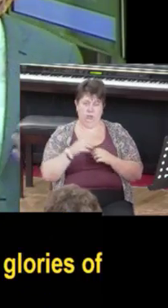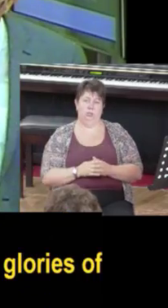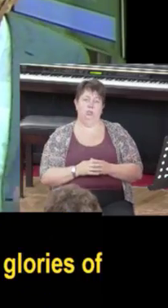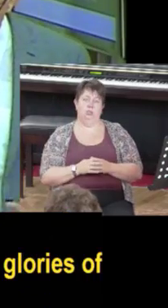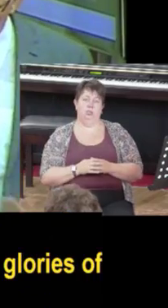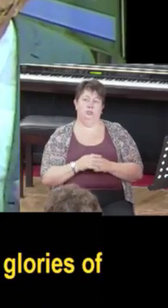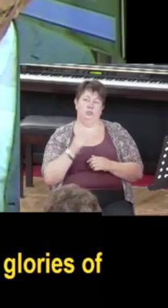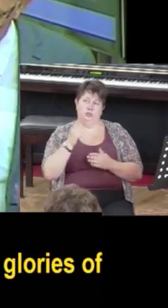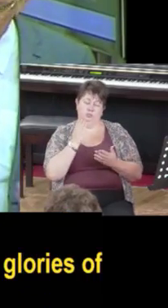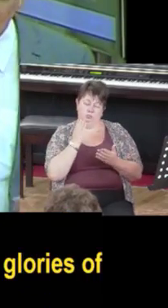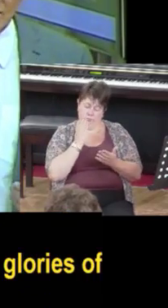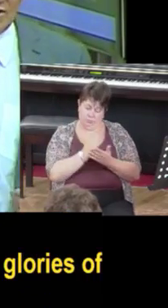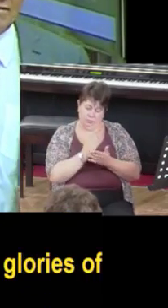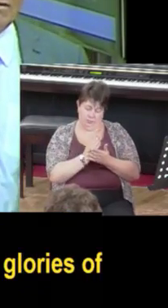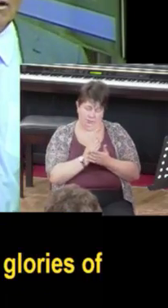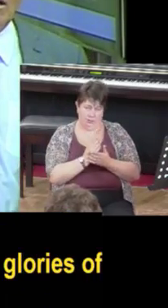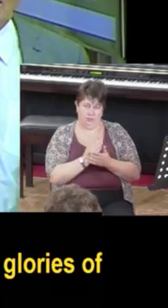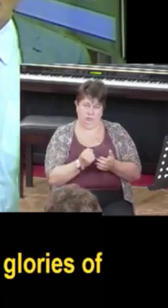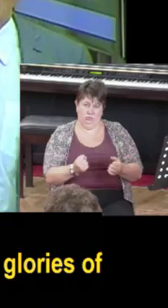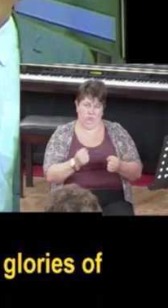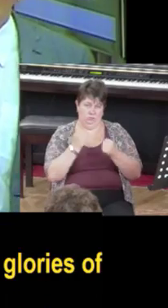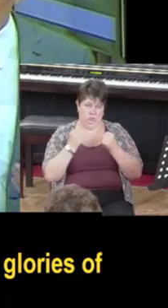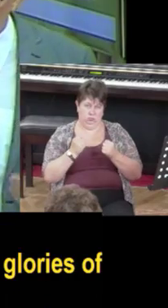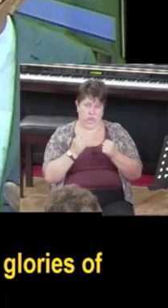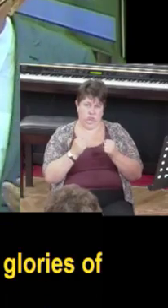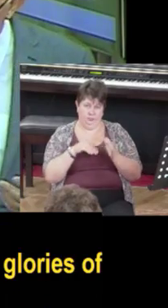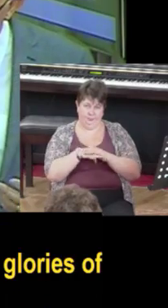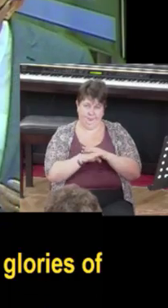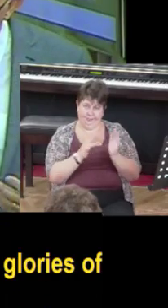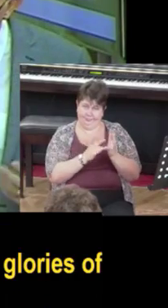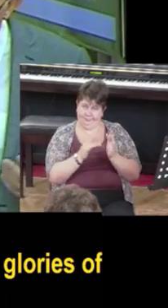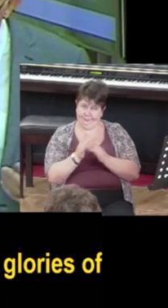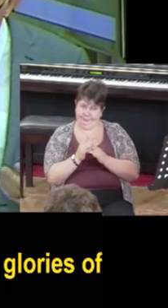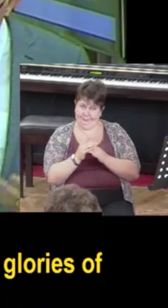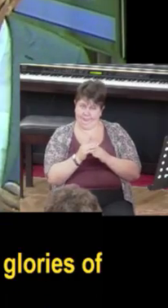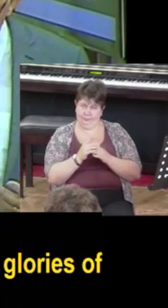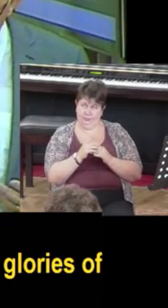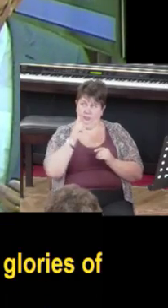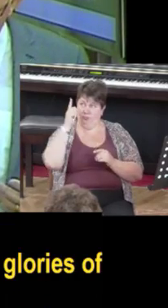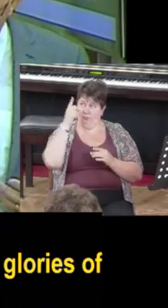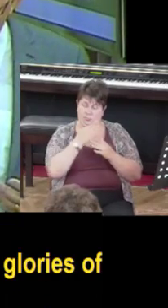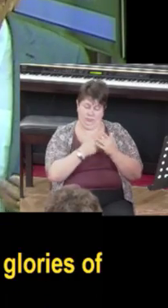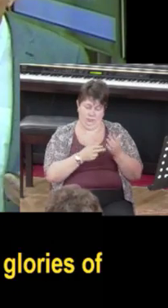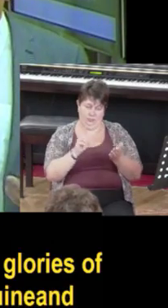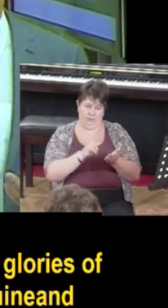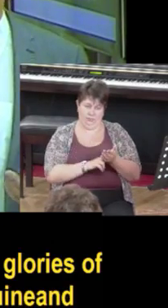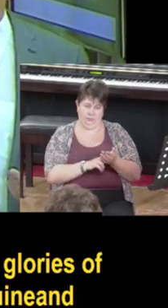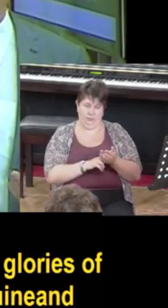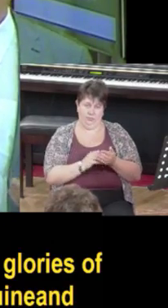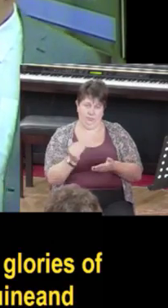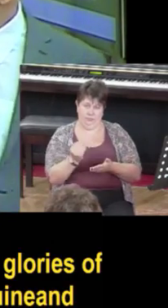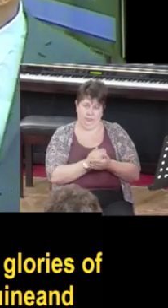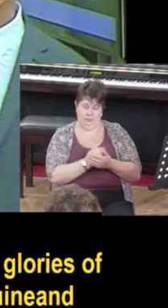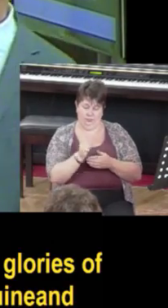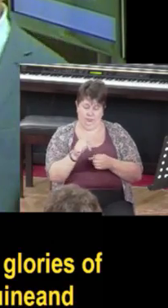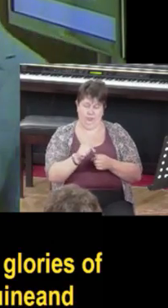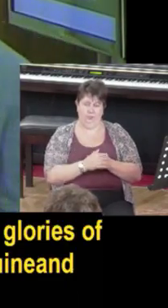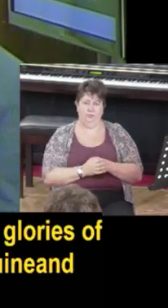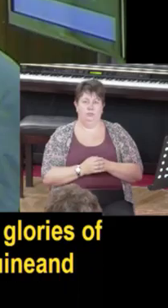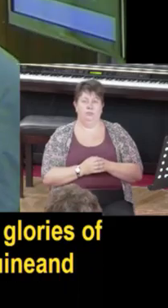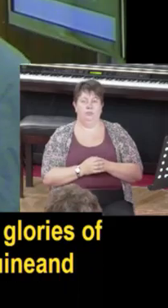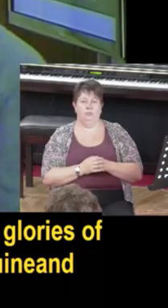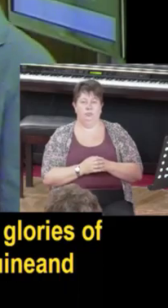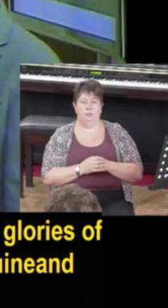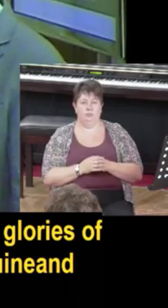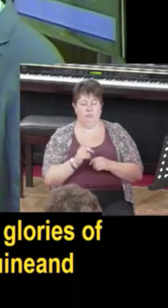and sincere personal belief in Jesus Christ as God's Son and Savior. There she is, as